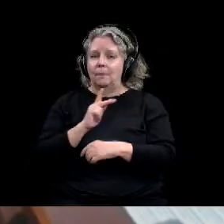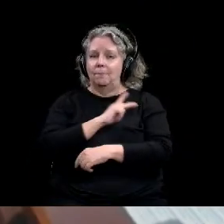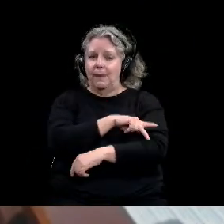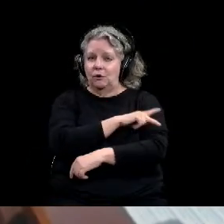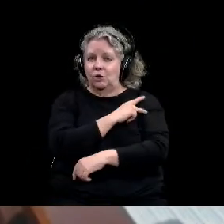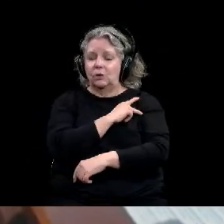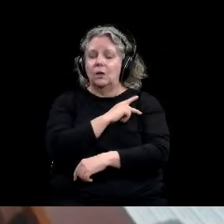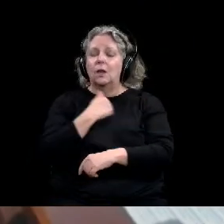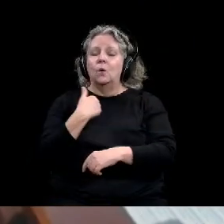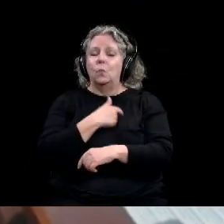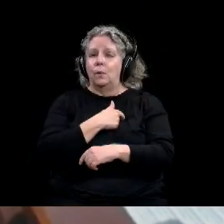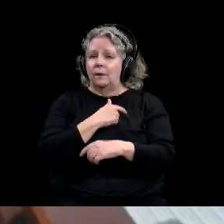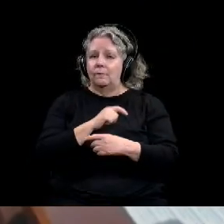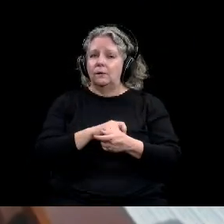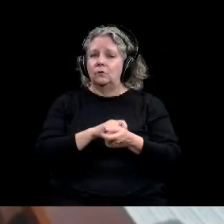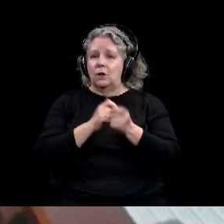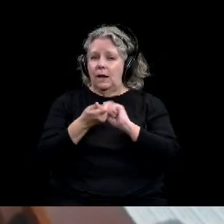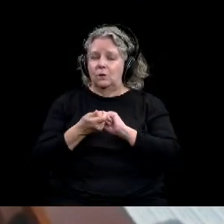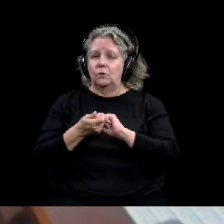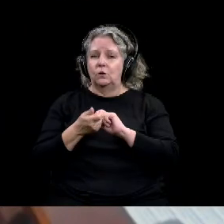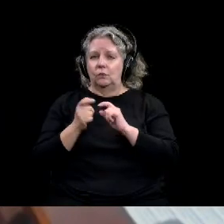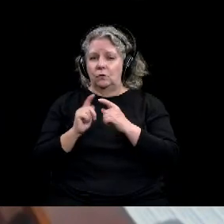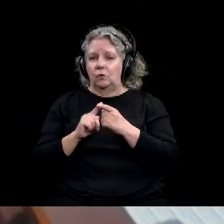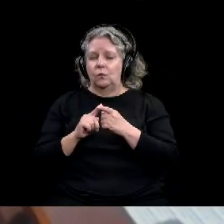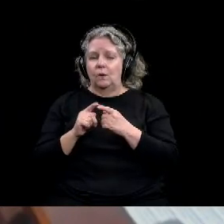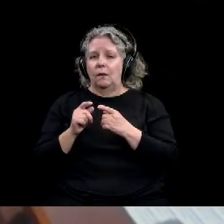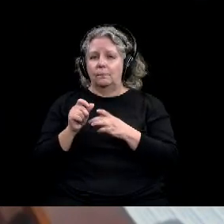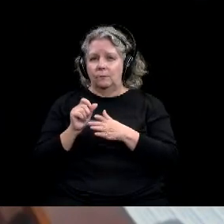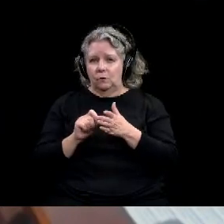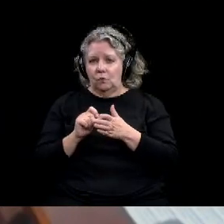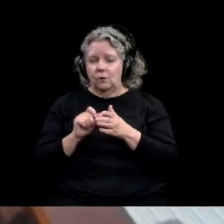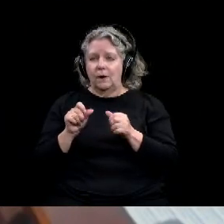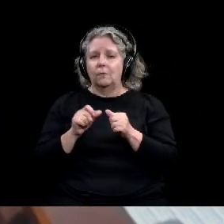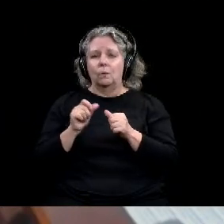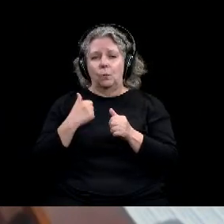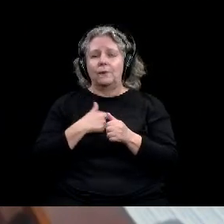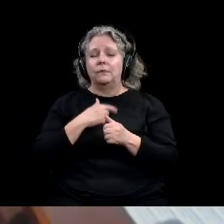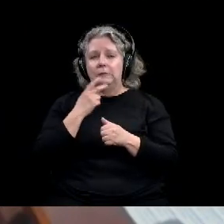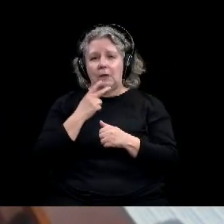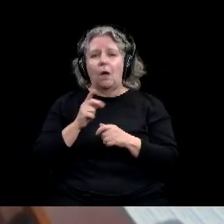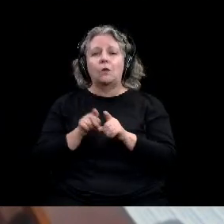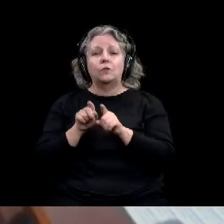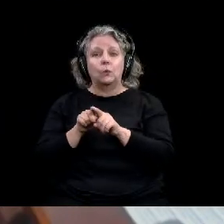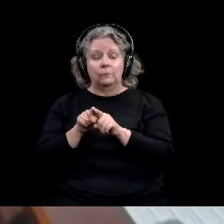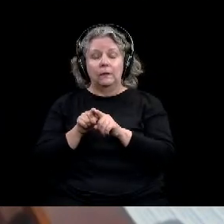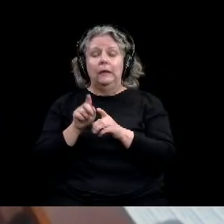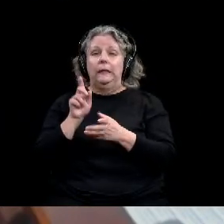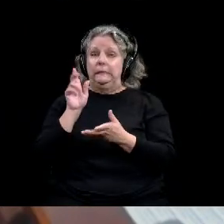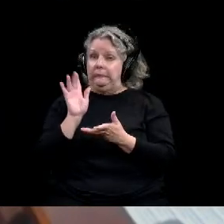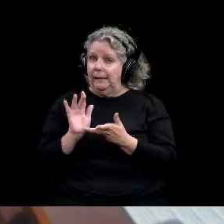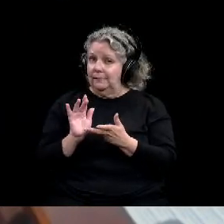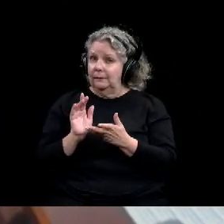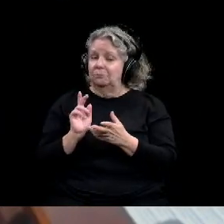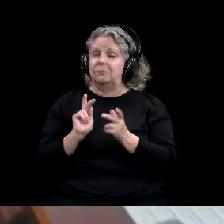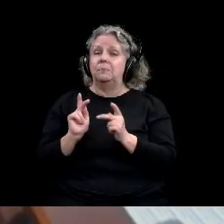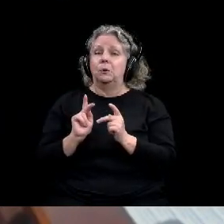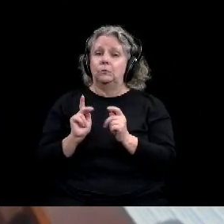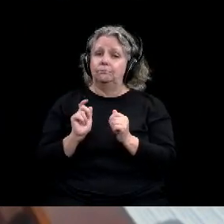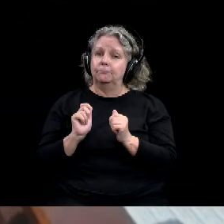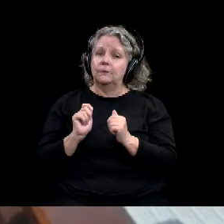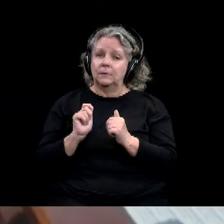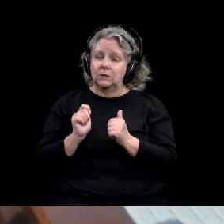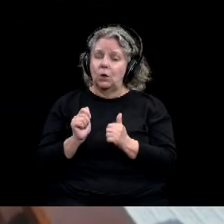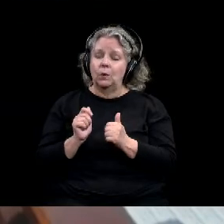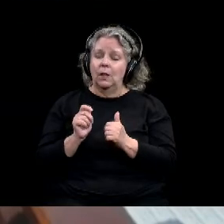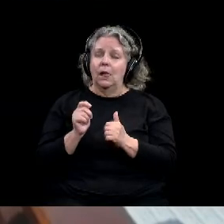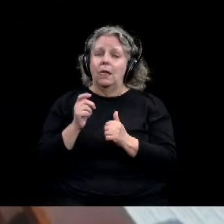volumes there. So I'm hopeful if this trend continues that we can begin to return to some normal services in those areas, which